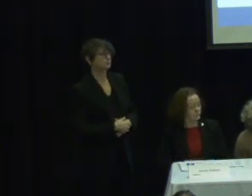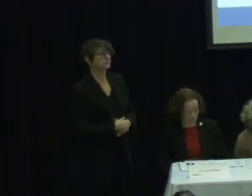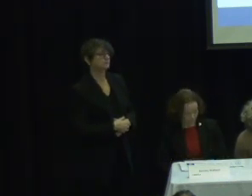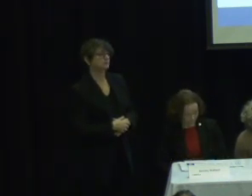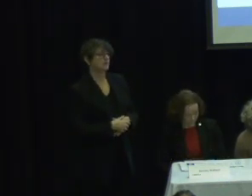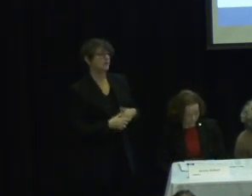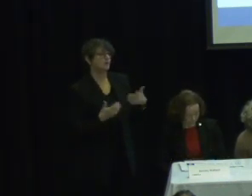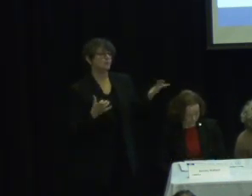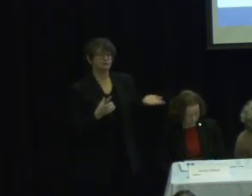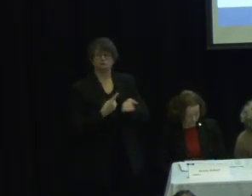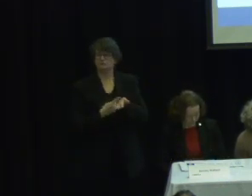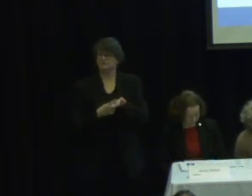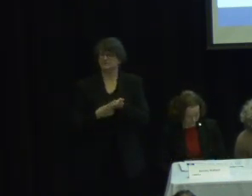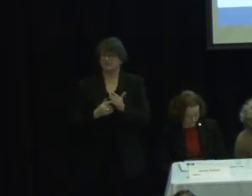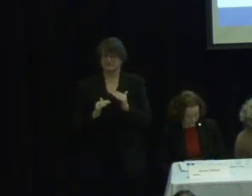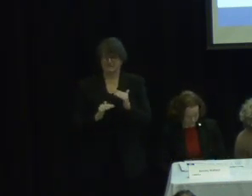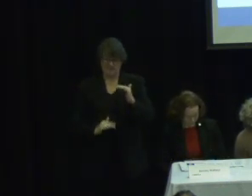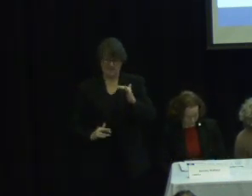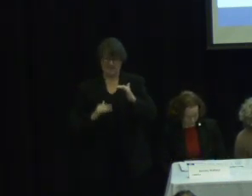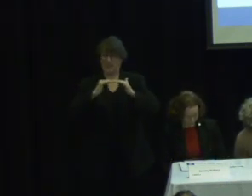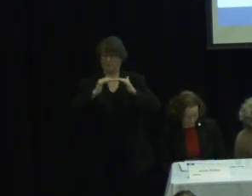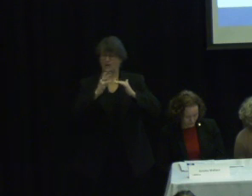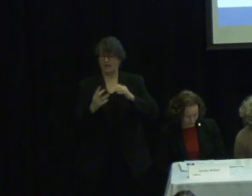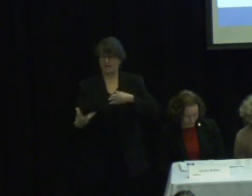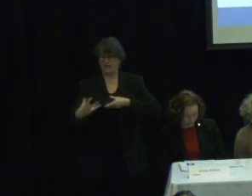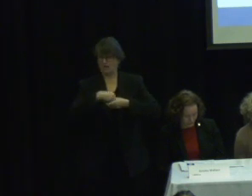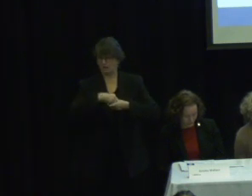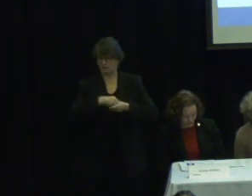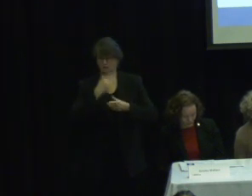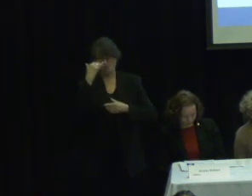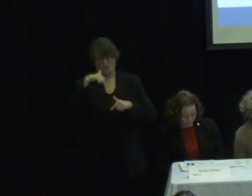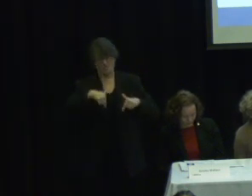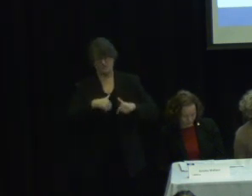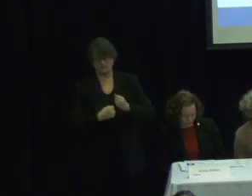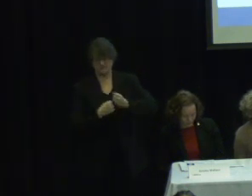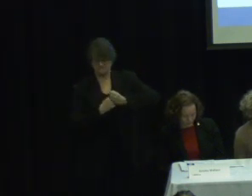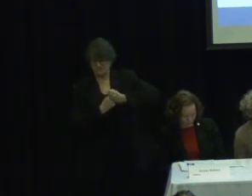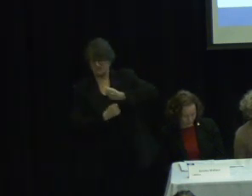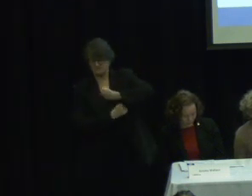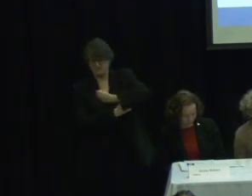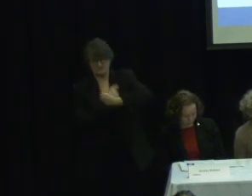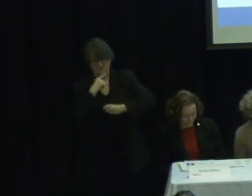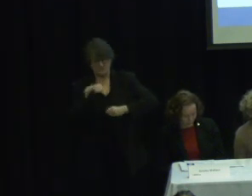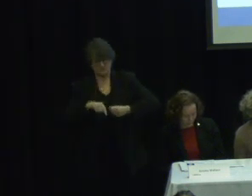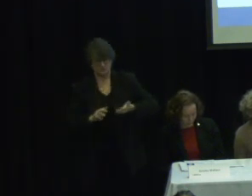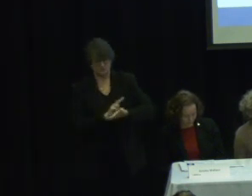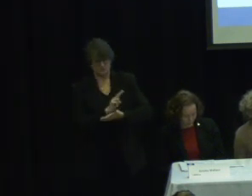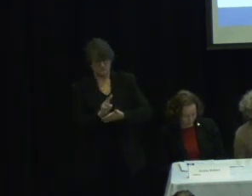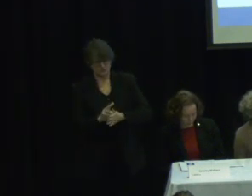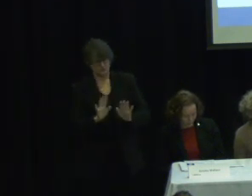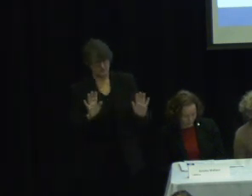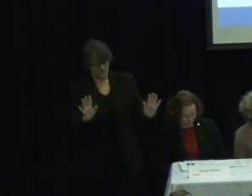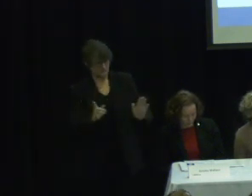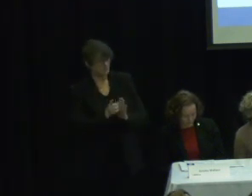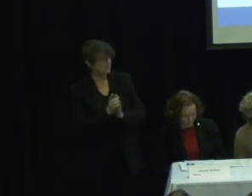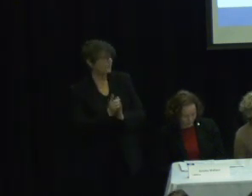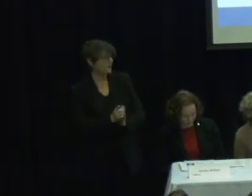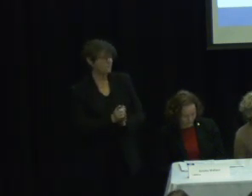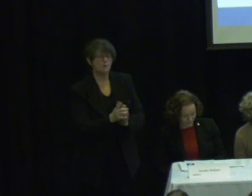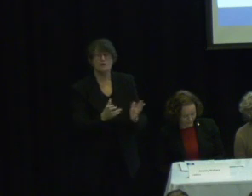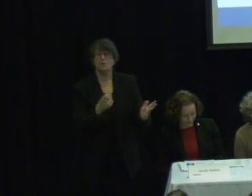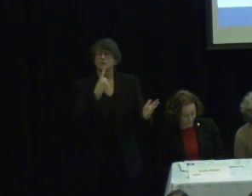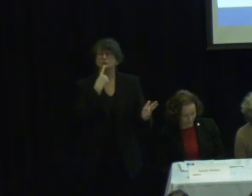talk about equity and inclusion and why this is fundamental to the university. And first of all, I just want to take a moment to say thank